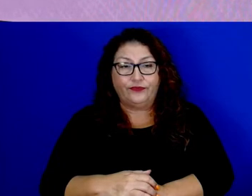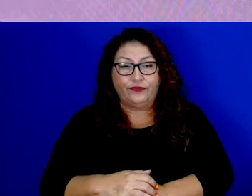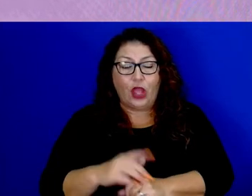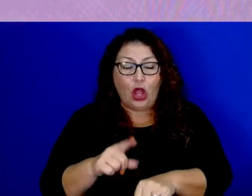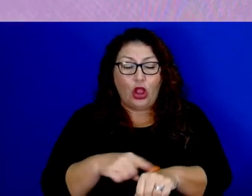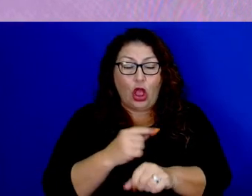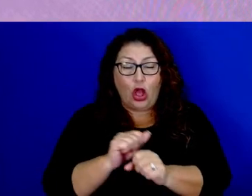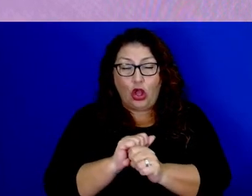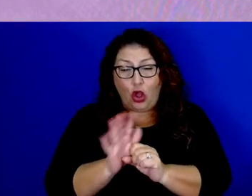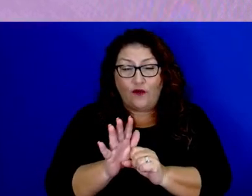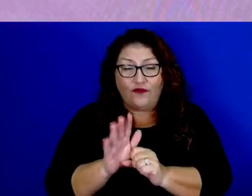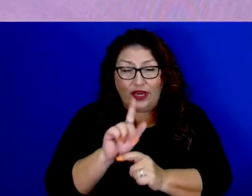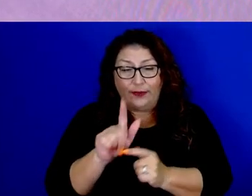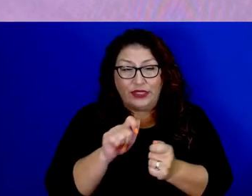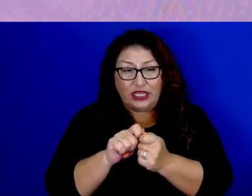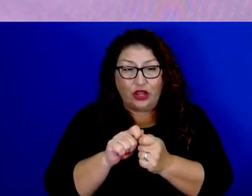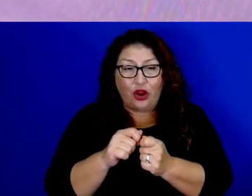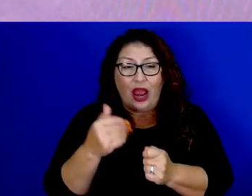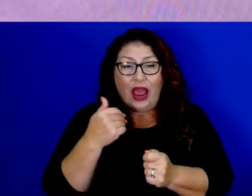having a worrying impact.